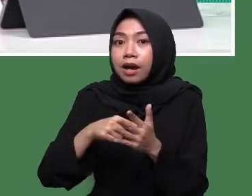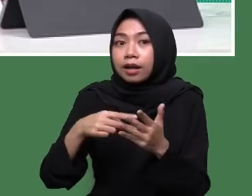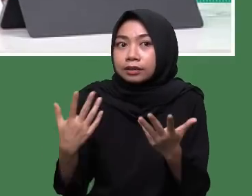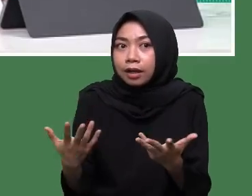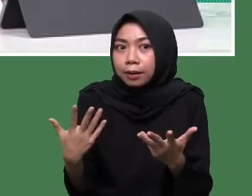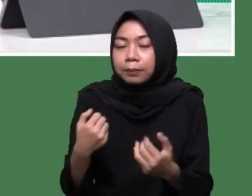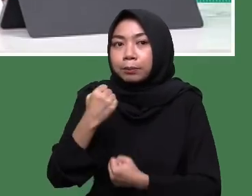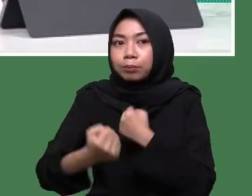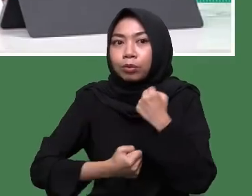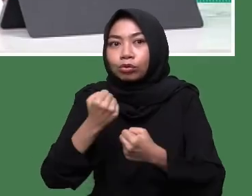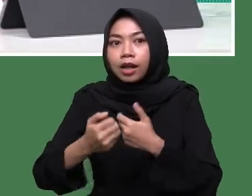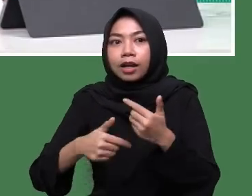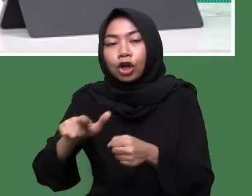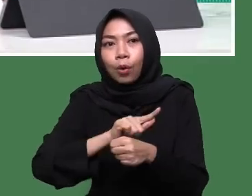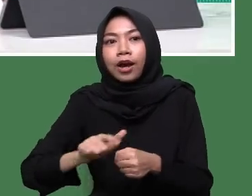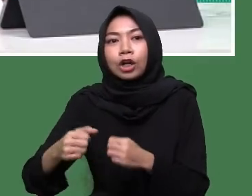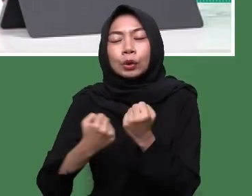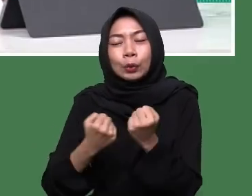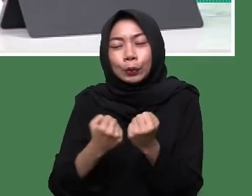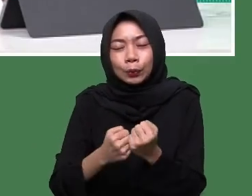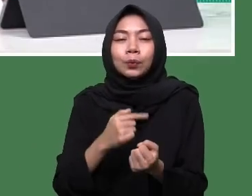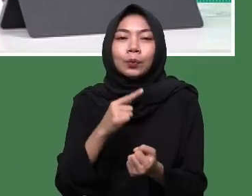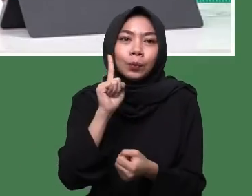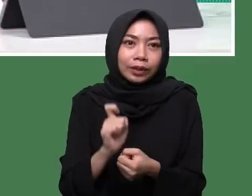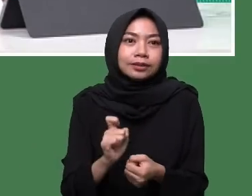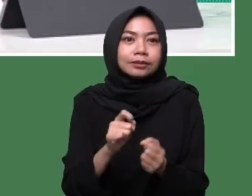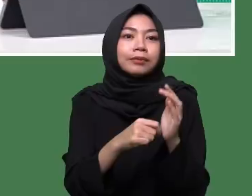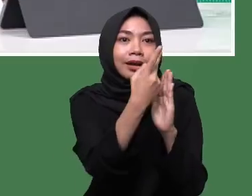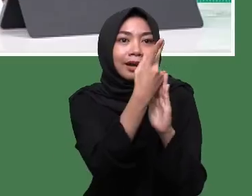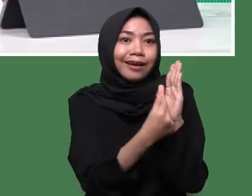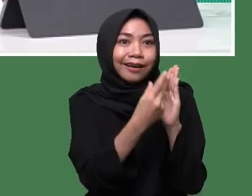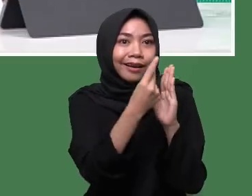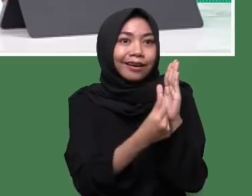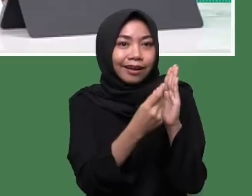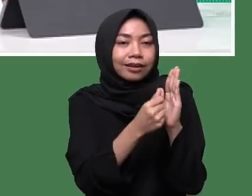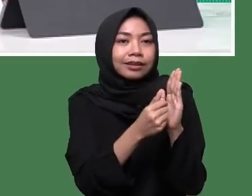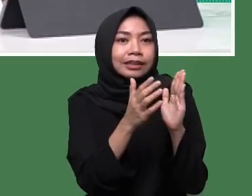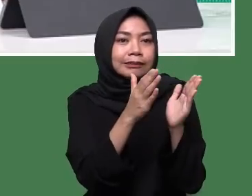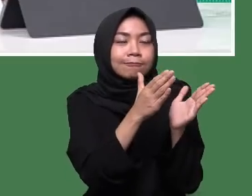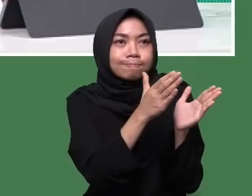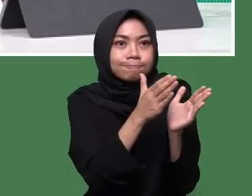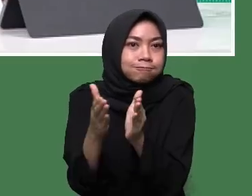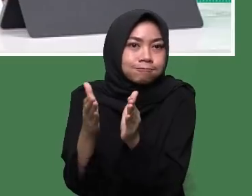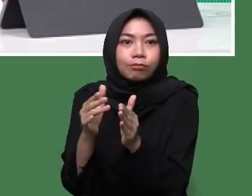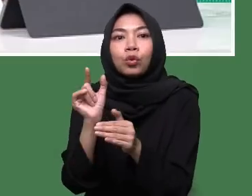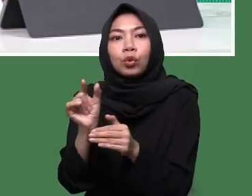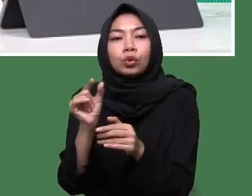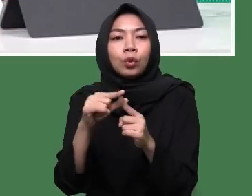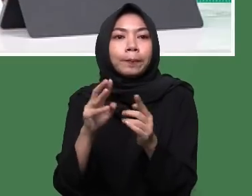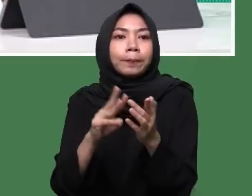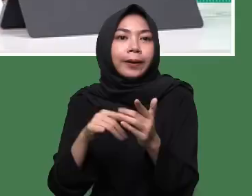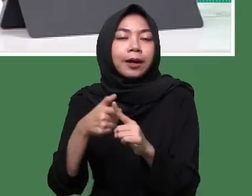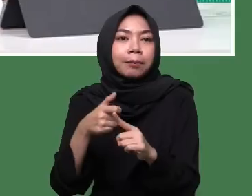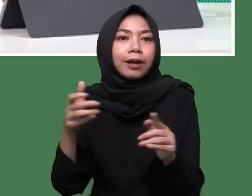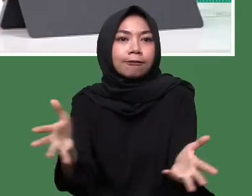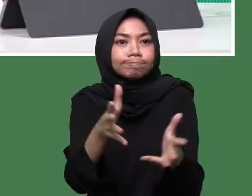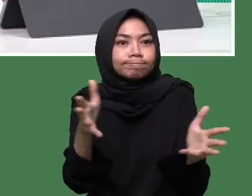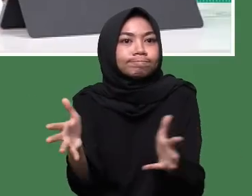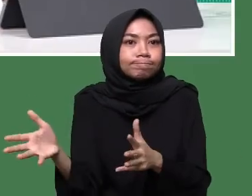local producers is important, and the budget allocated at this moment has been dedicated for